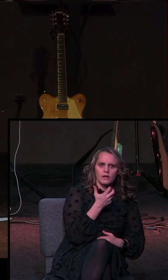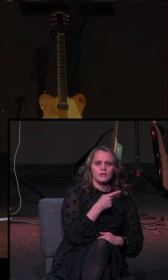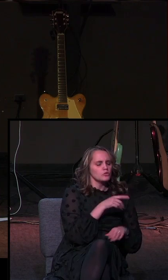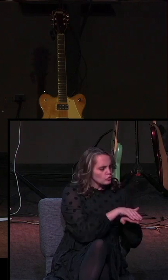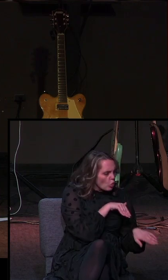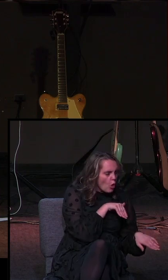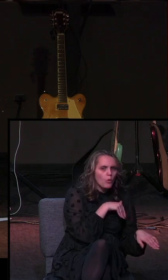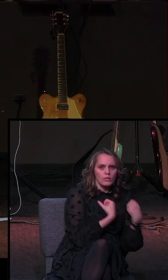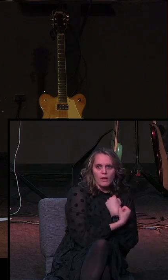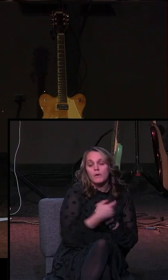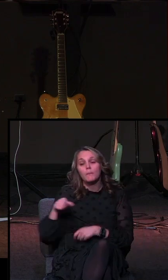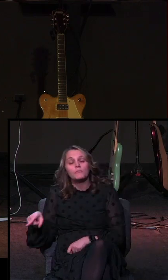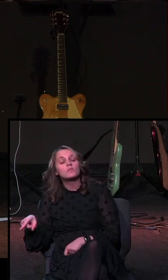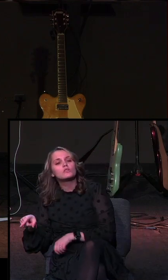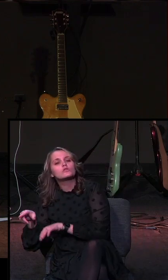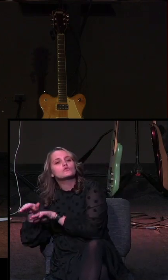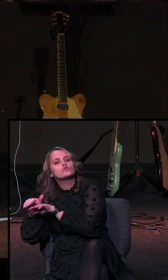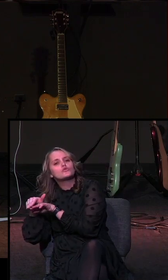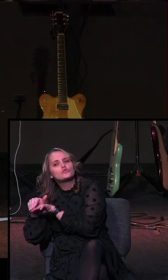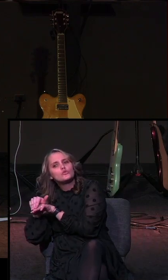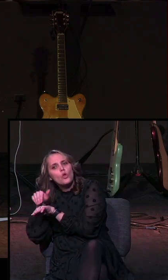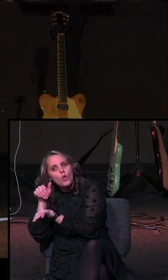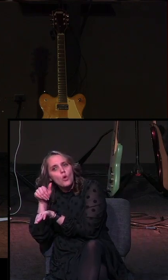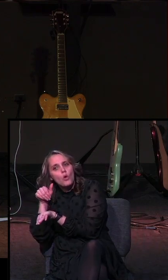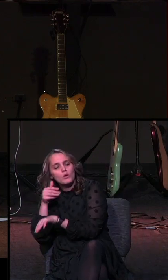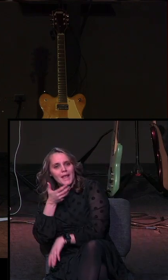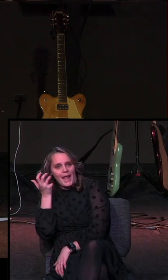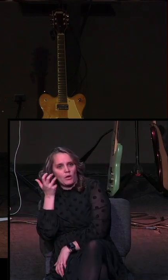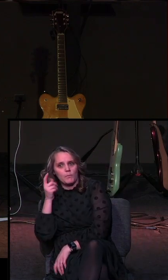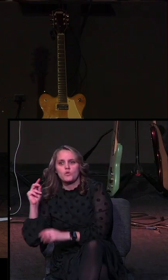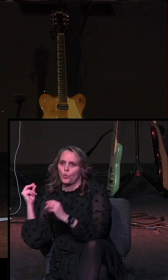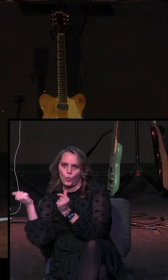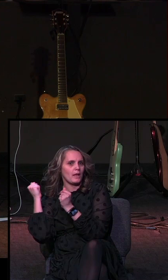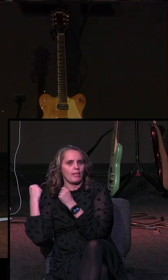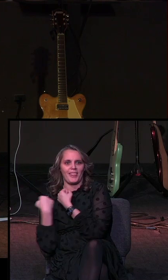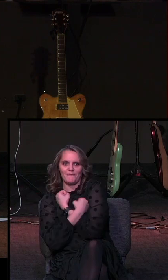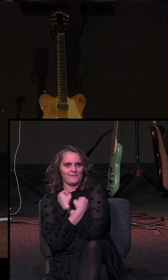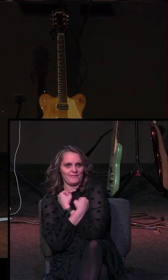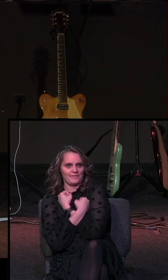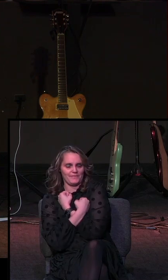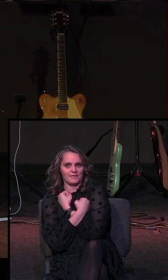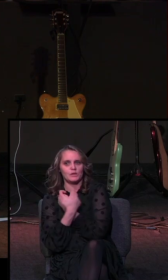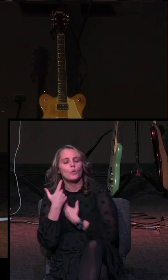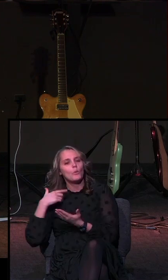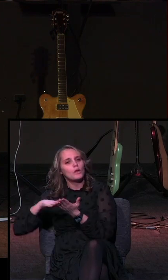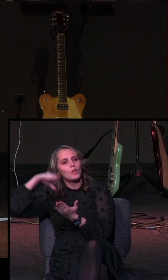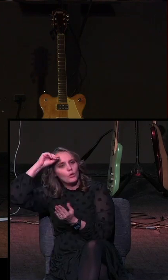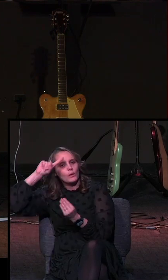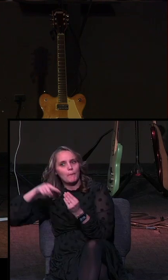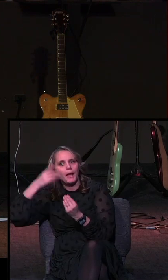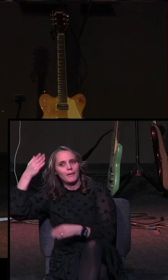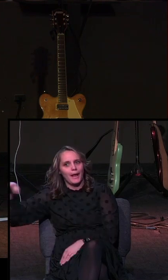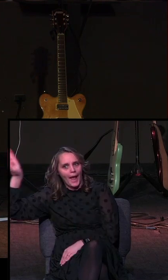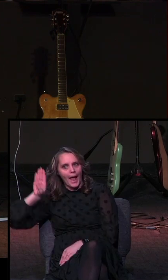described as being slow to anger and quick to love. That's what we learn about God in Jonah chapter 4.